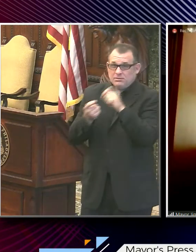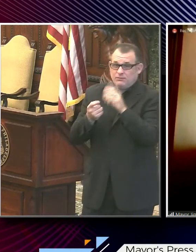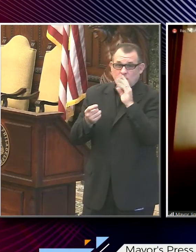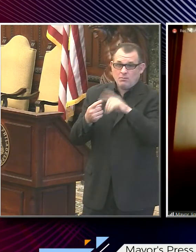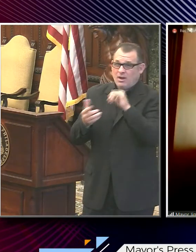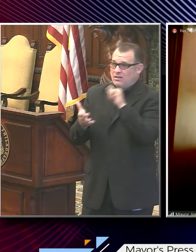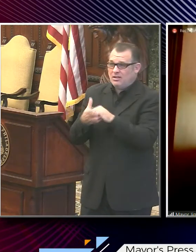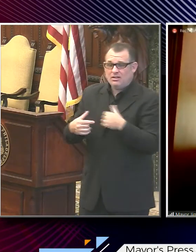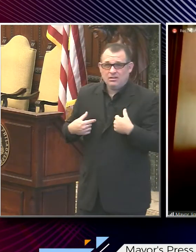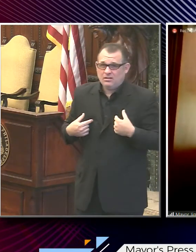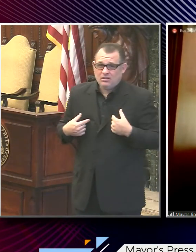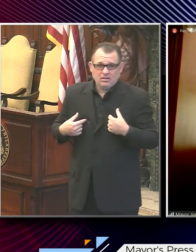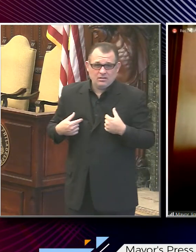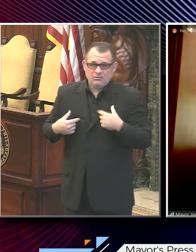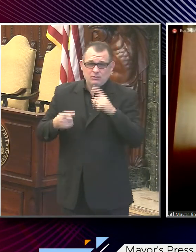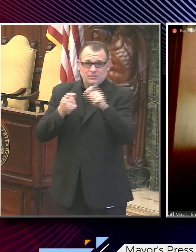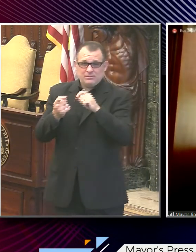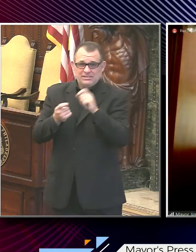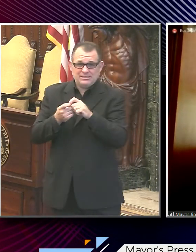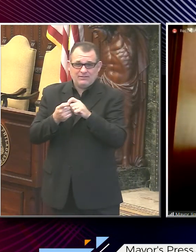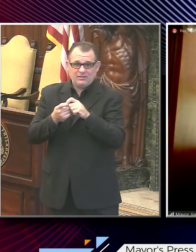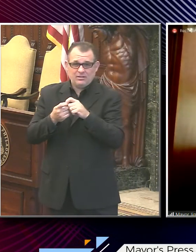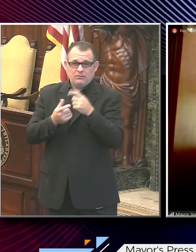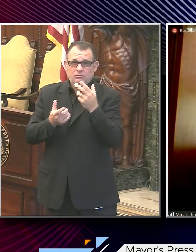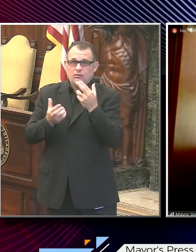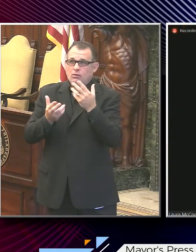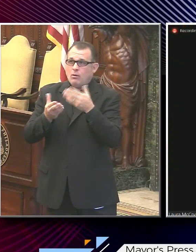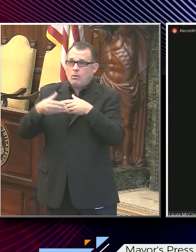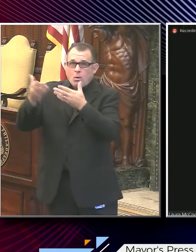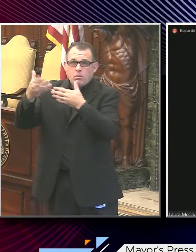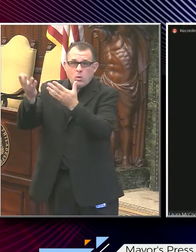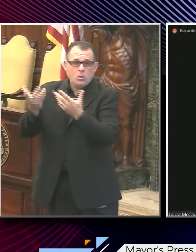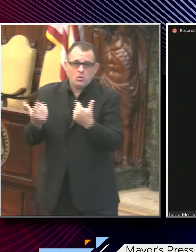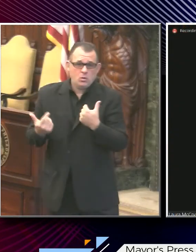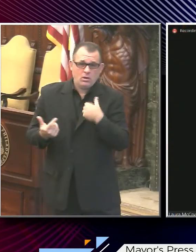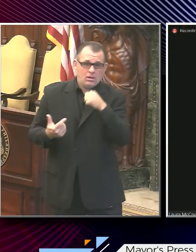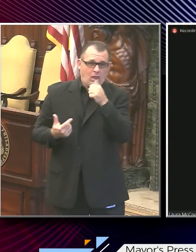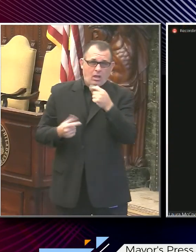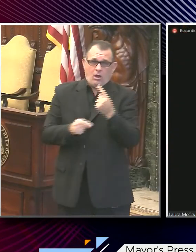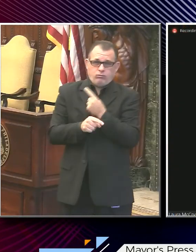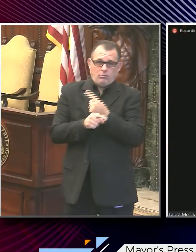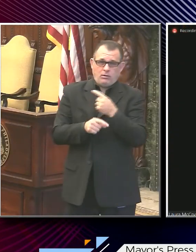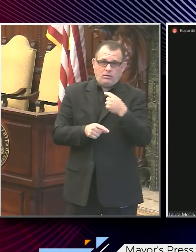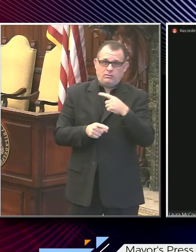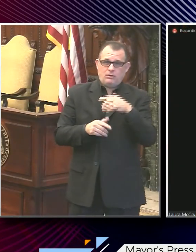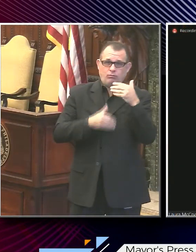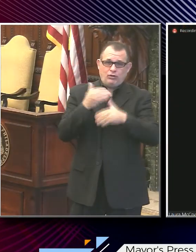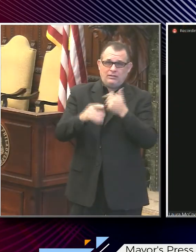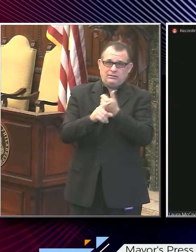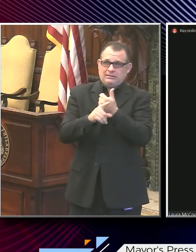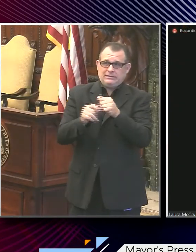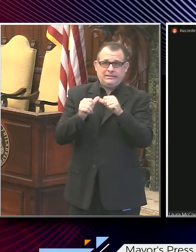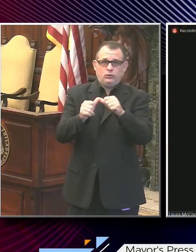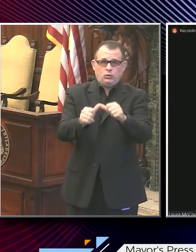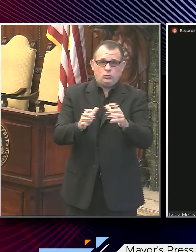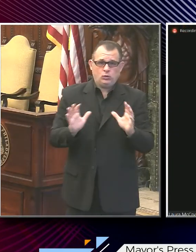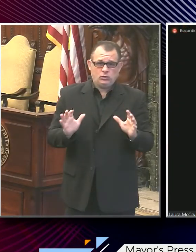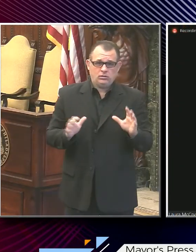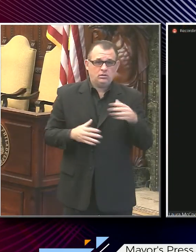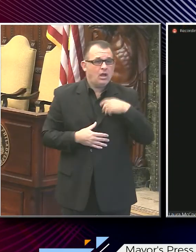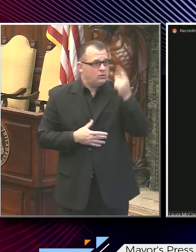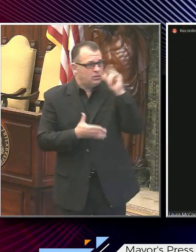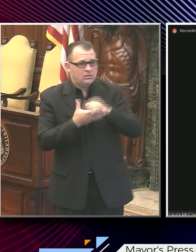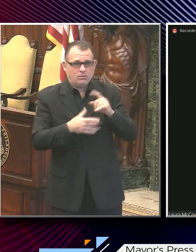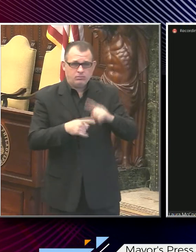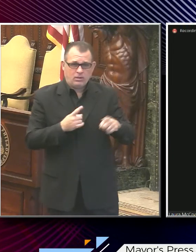about items in individual respondents' proposals. It wouldn't be appropriate because the process is ongoing. Could I ask it this way?